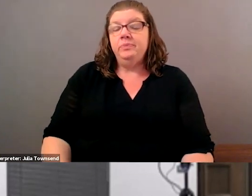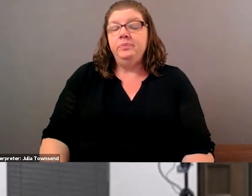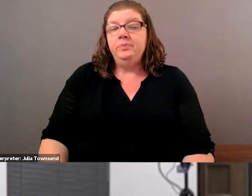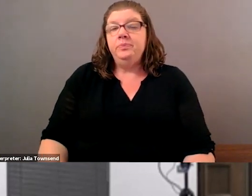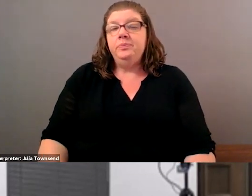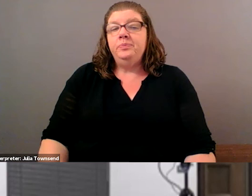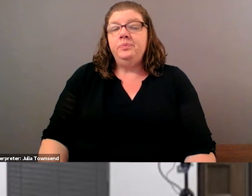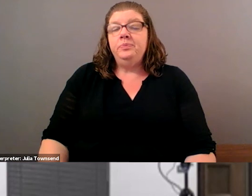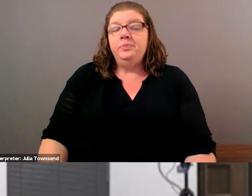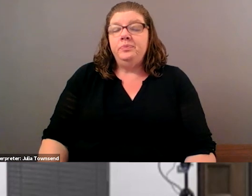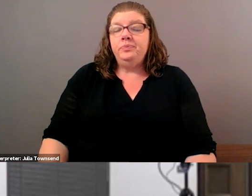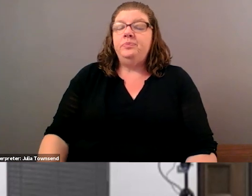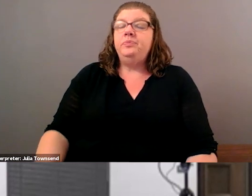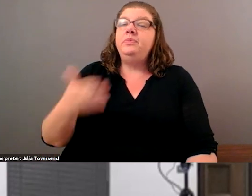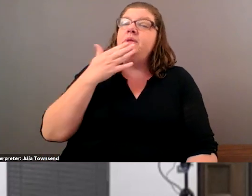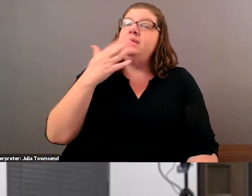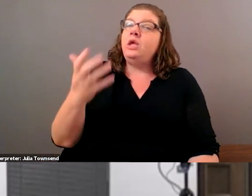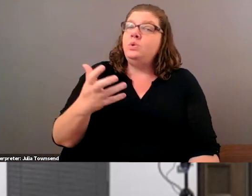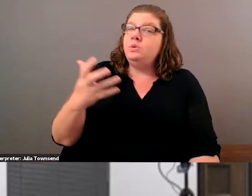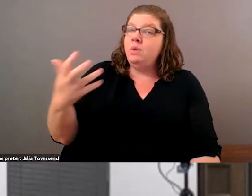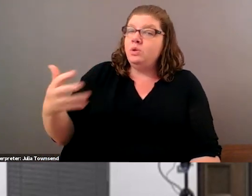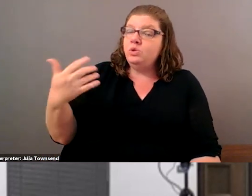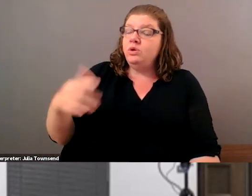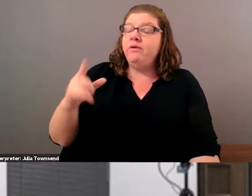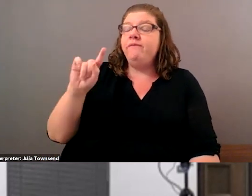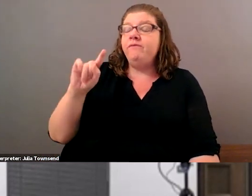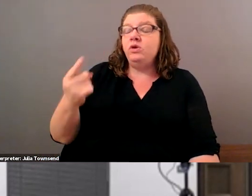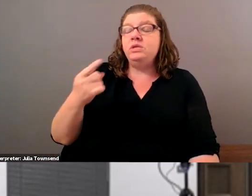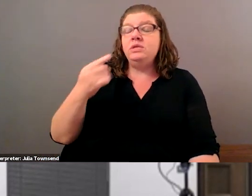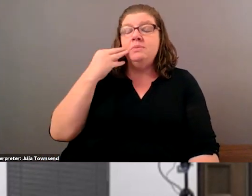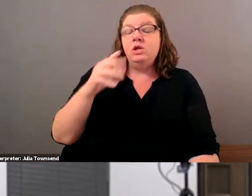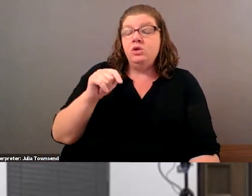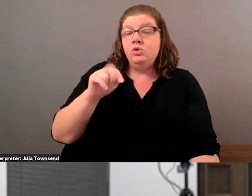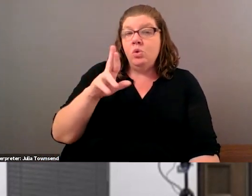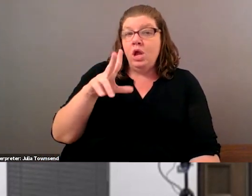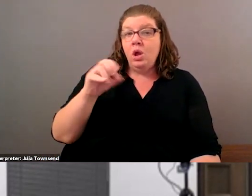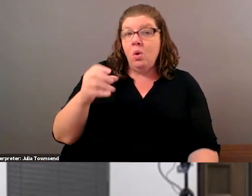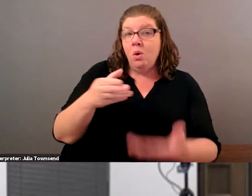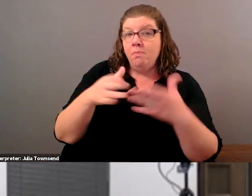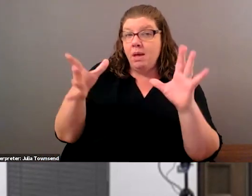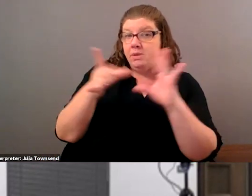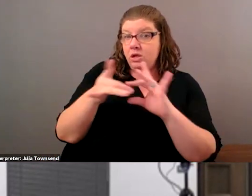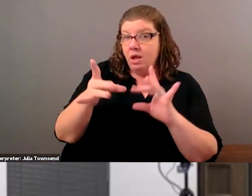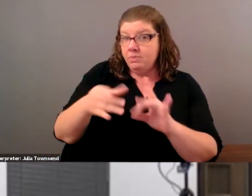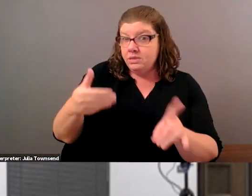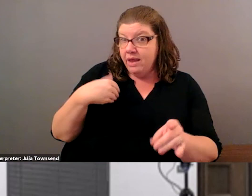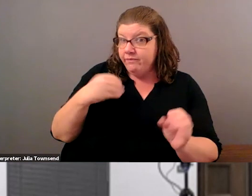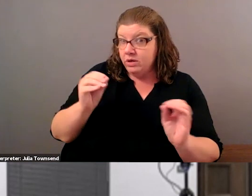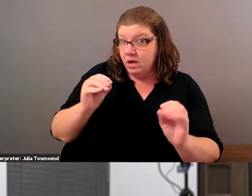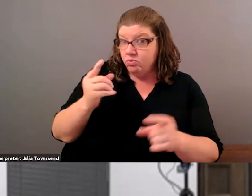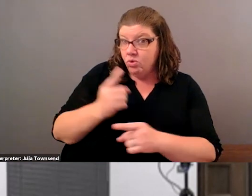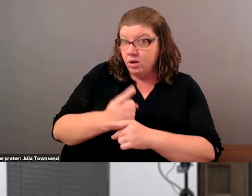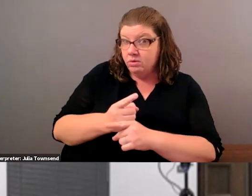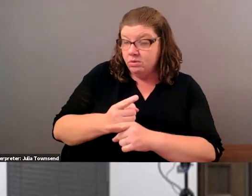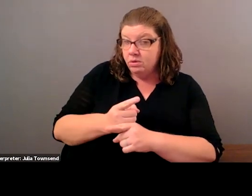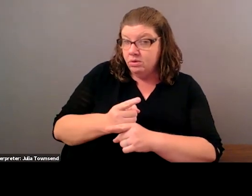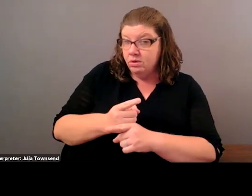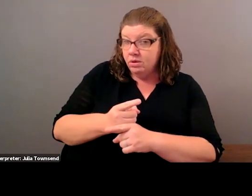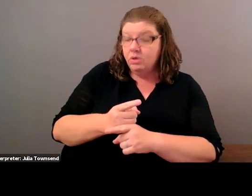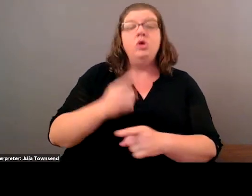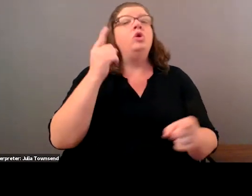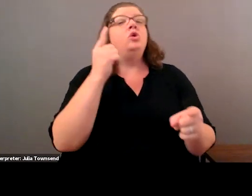Thank you so much. First of all, Ms. Trujillo, I believe we do not have any public comments, correct? That's